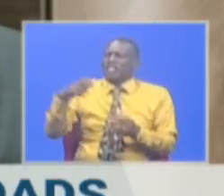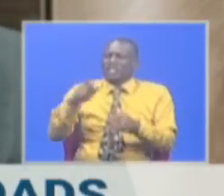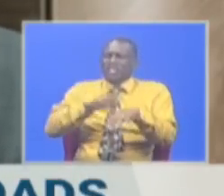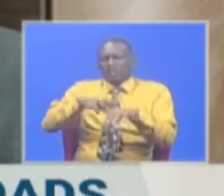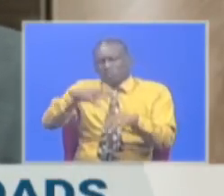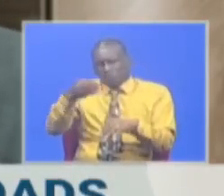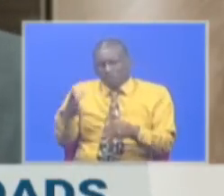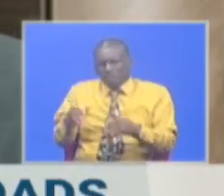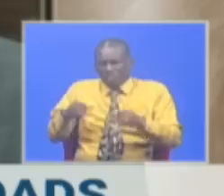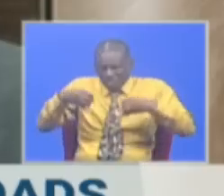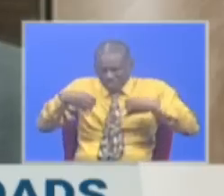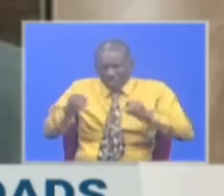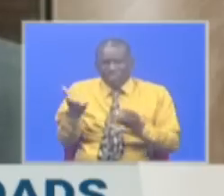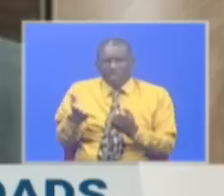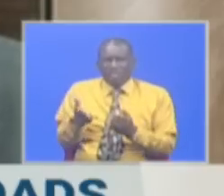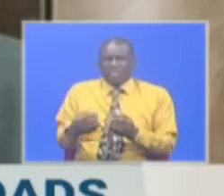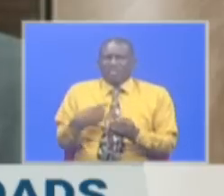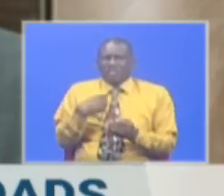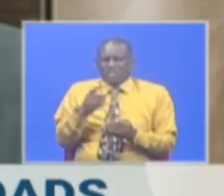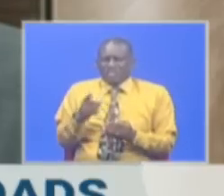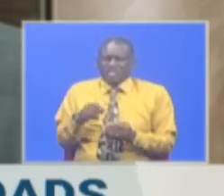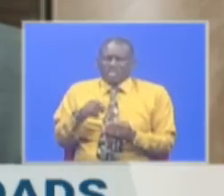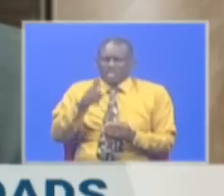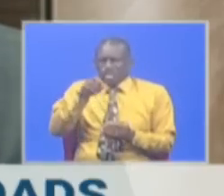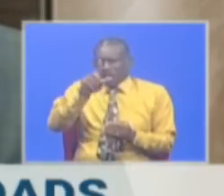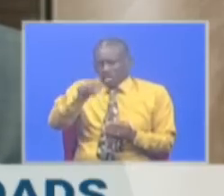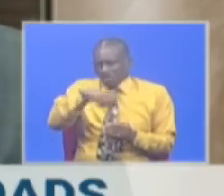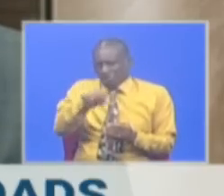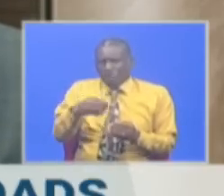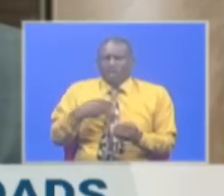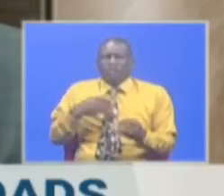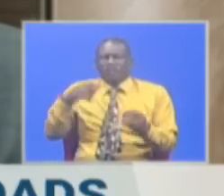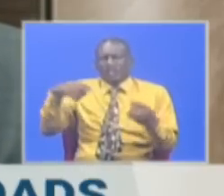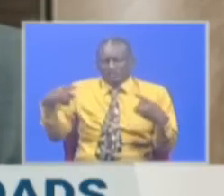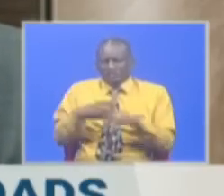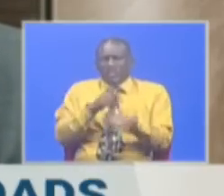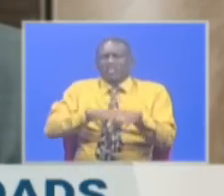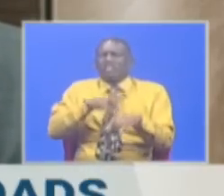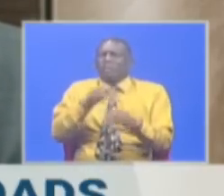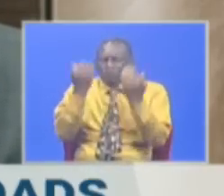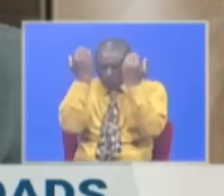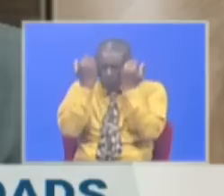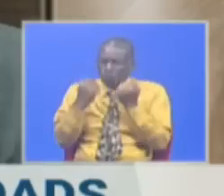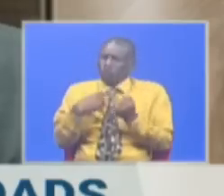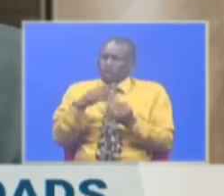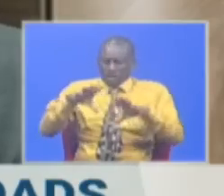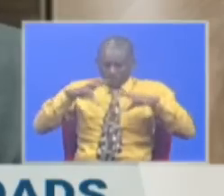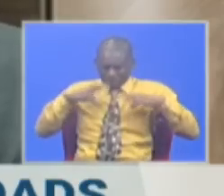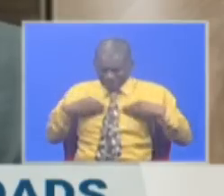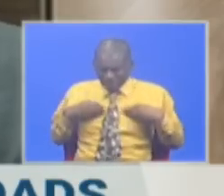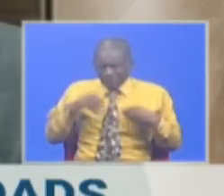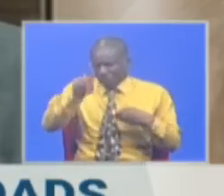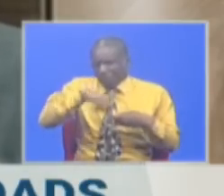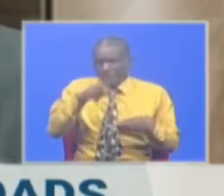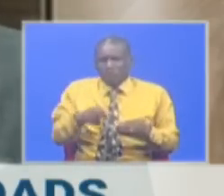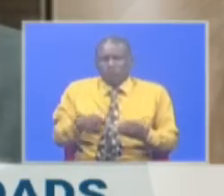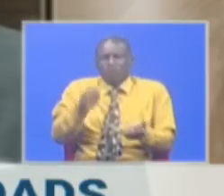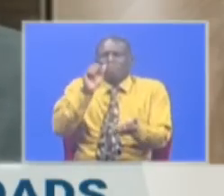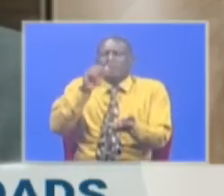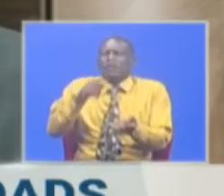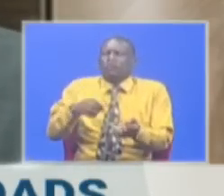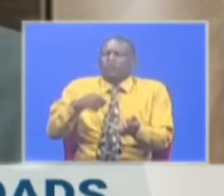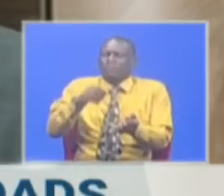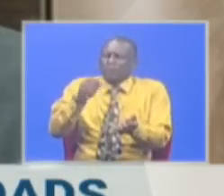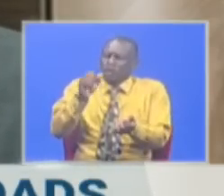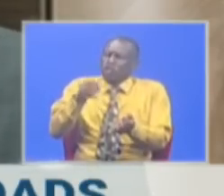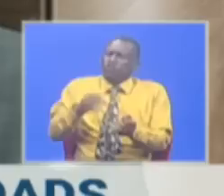spot. They pleaded guilty. There's a difference if you go to court and you plead guilty, you're dealt with on the spot. Yes. If you go to another court